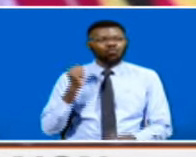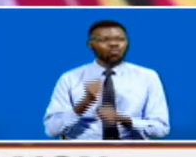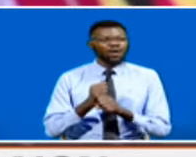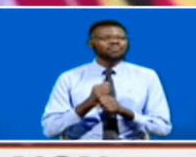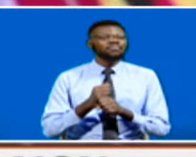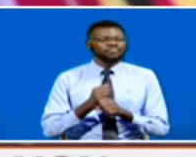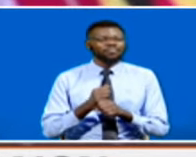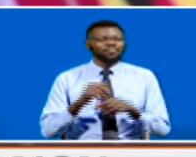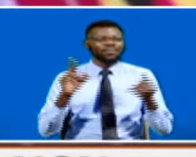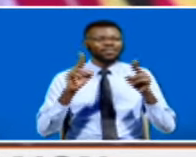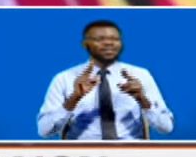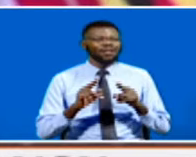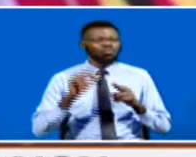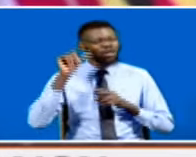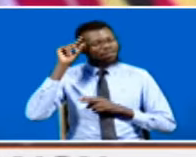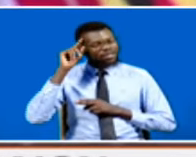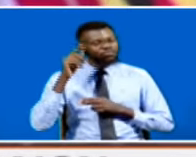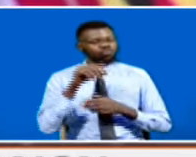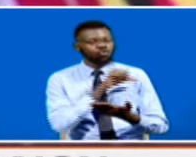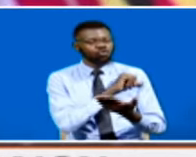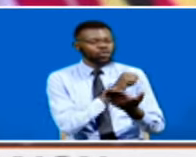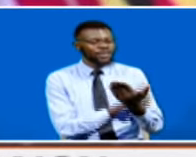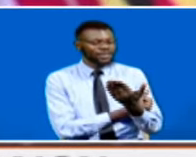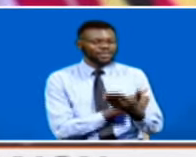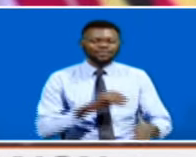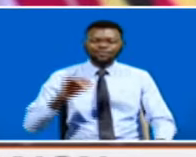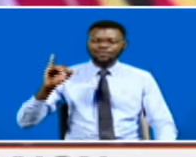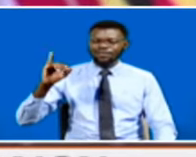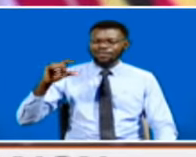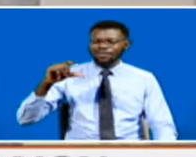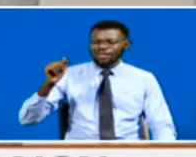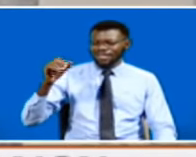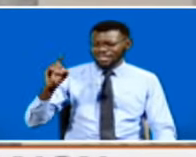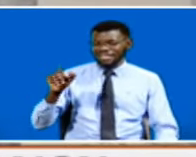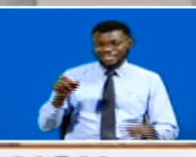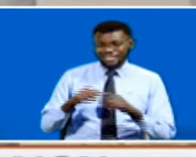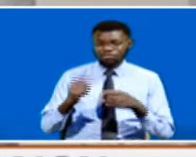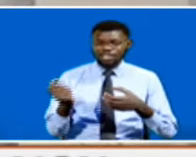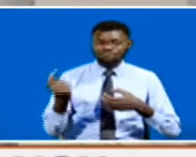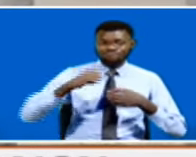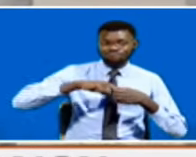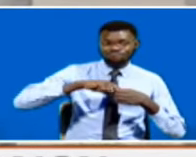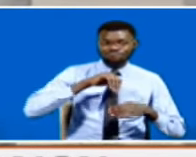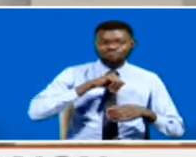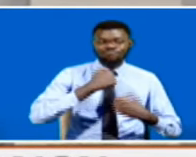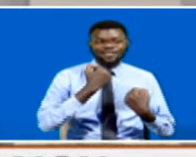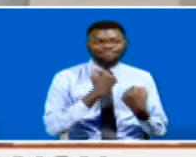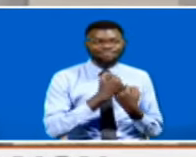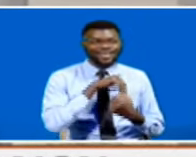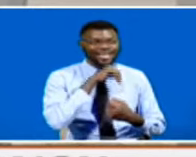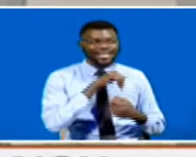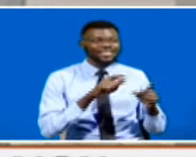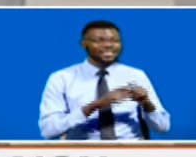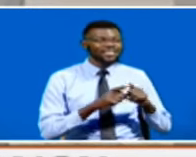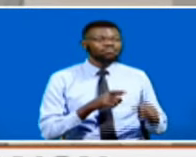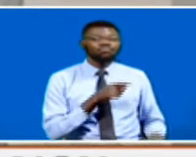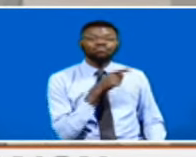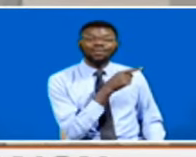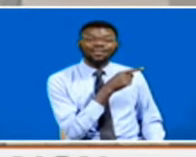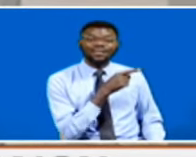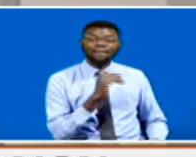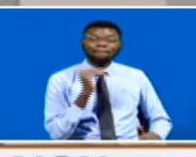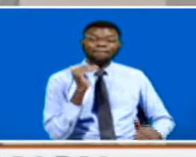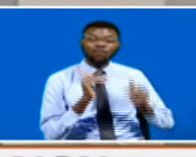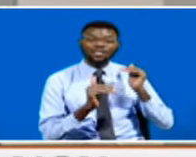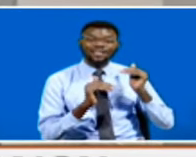Intergovernmental Authority on Development, IGAD, also forms the Odinga inner sanctum, while Professor Makau Mutua, who was central in the Azimio campaigns